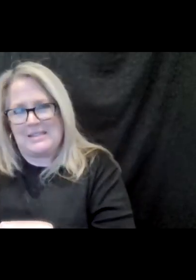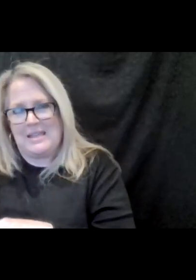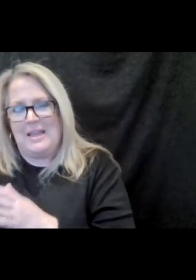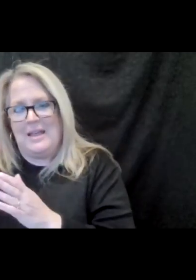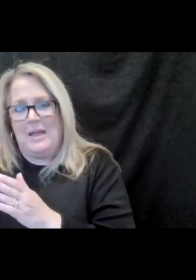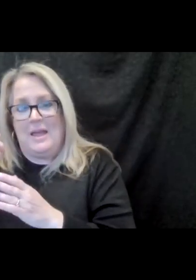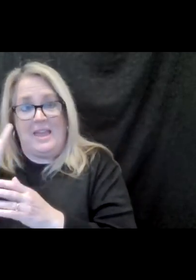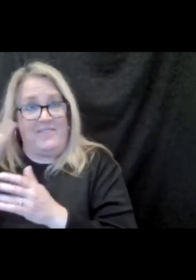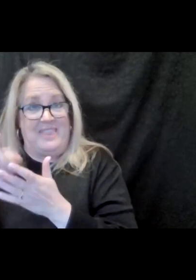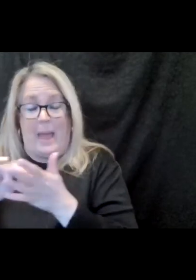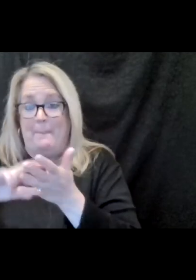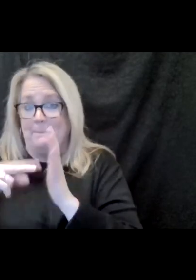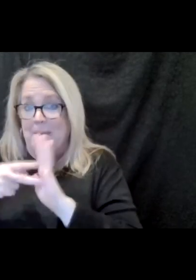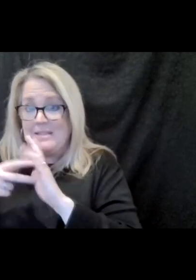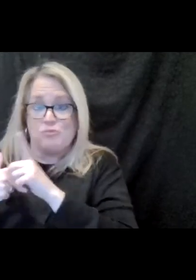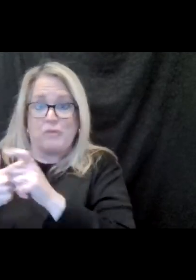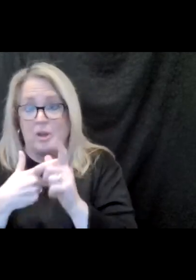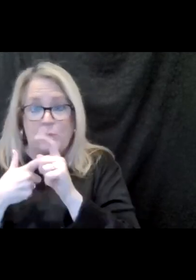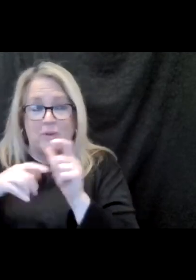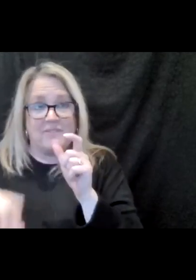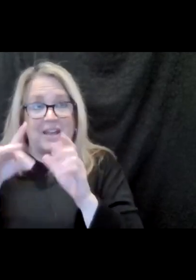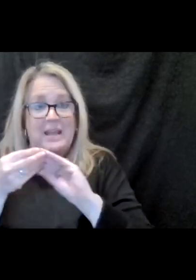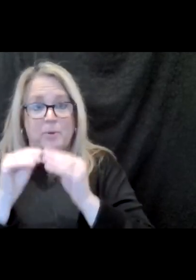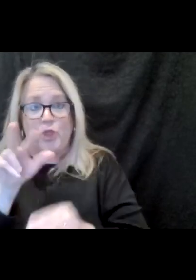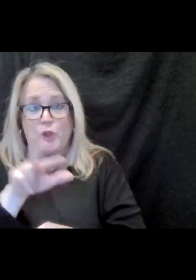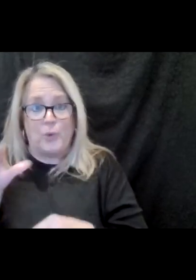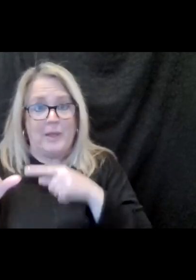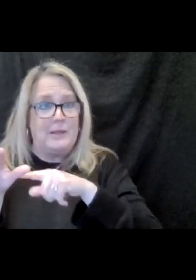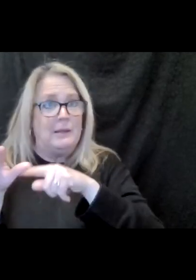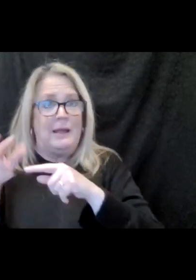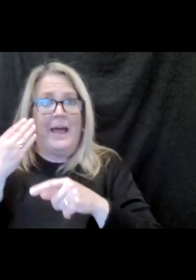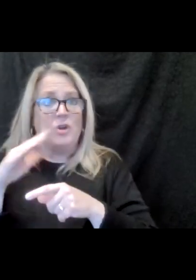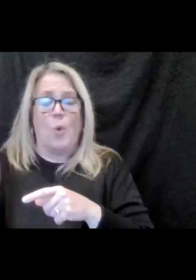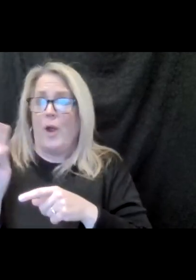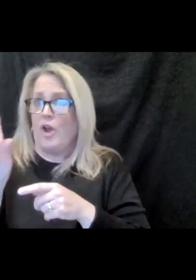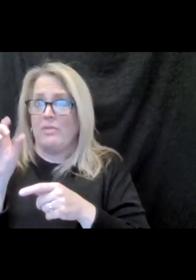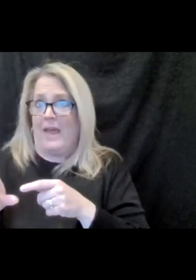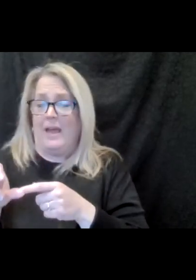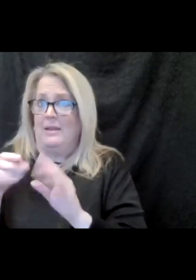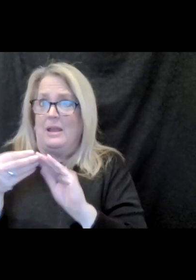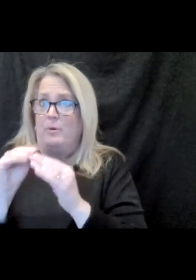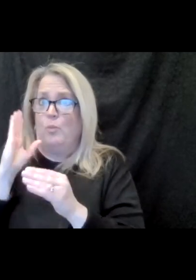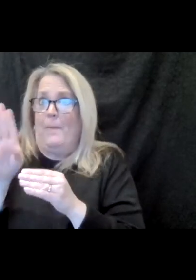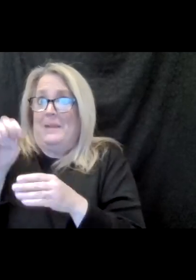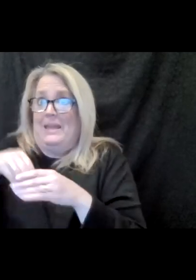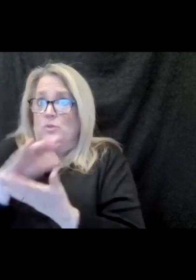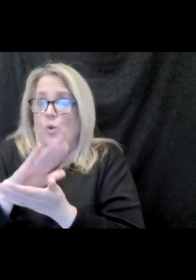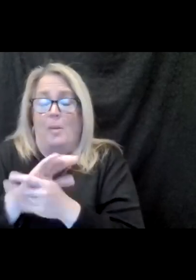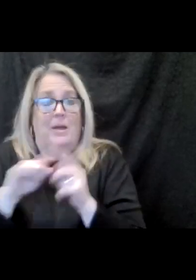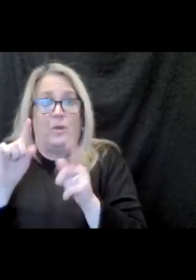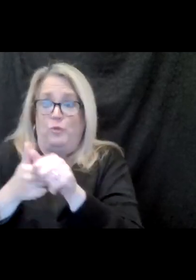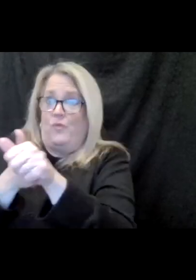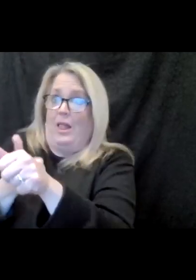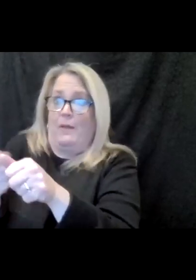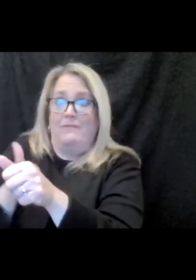means running around and finding number 33, I don't know where that what number will be in the school. Well, you better follow him and you'll find it. So it's